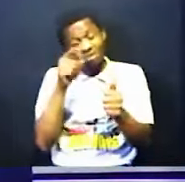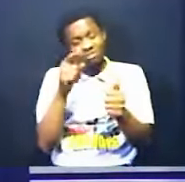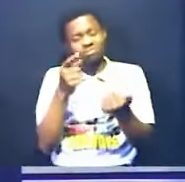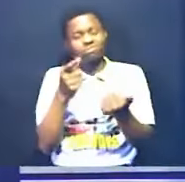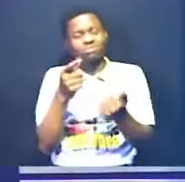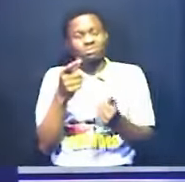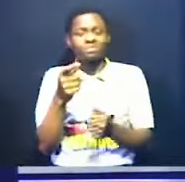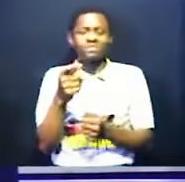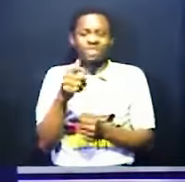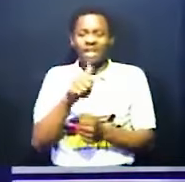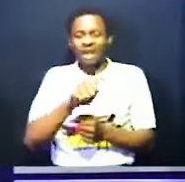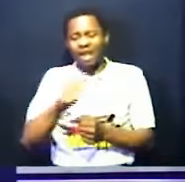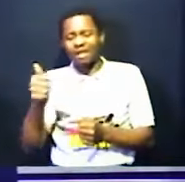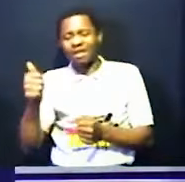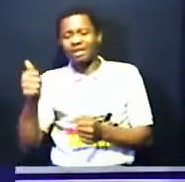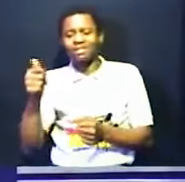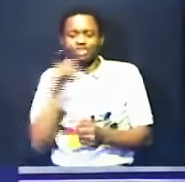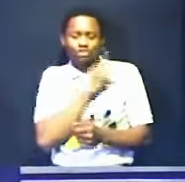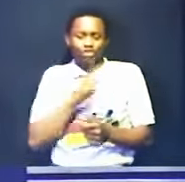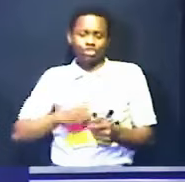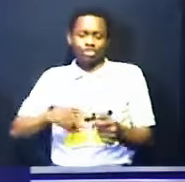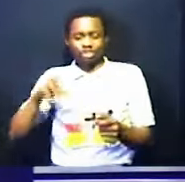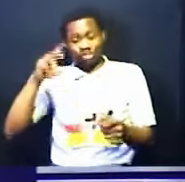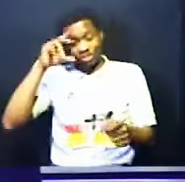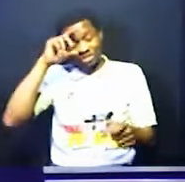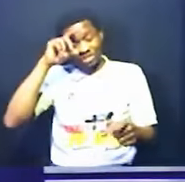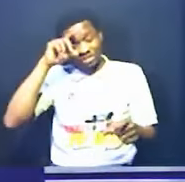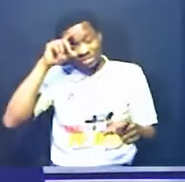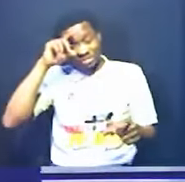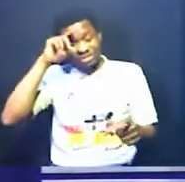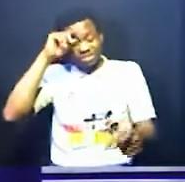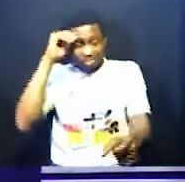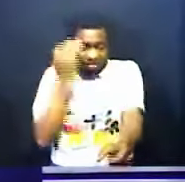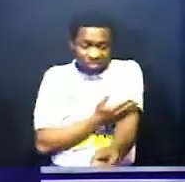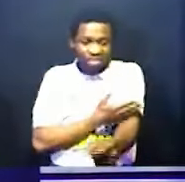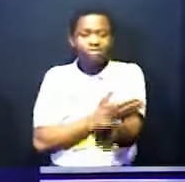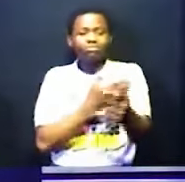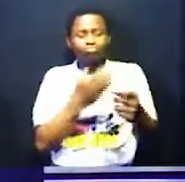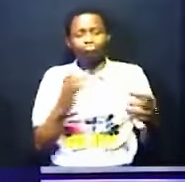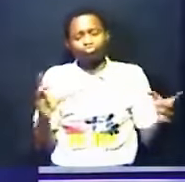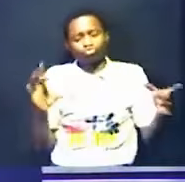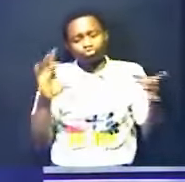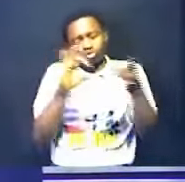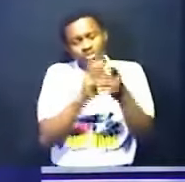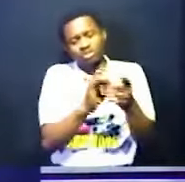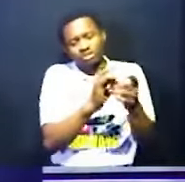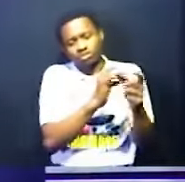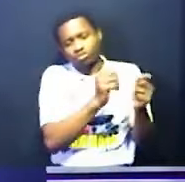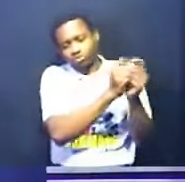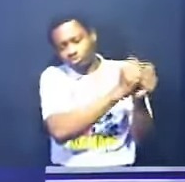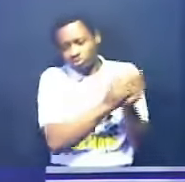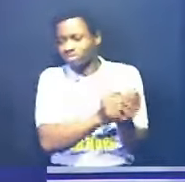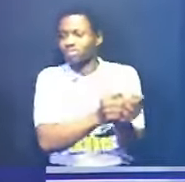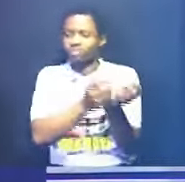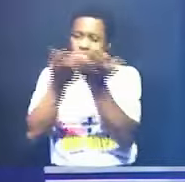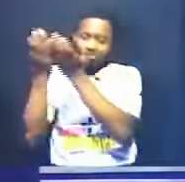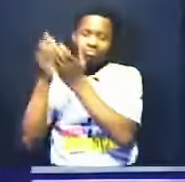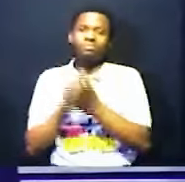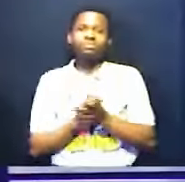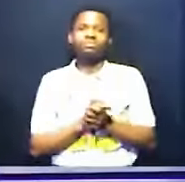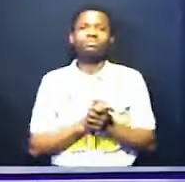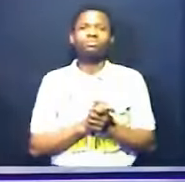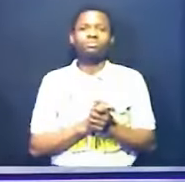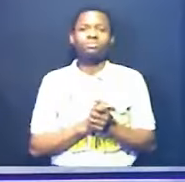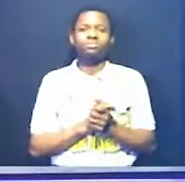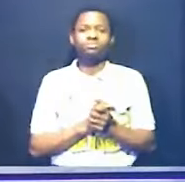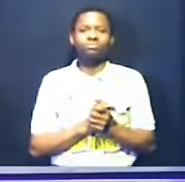of the king's sons. Absalom shenwara na oma Amnon ene ohene emmanu nyina ene nokoi.